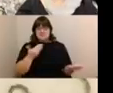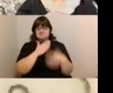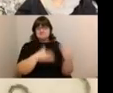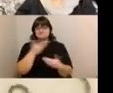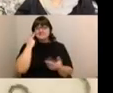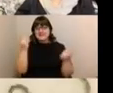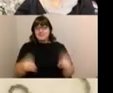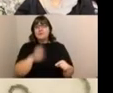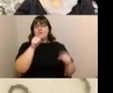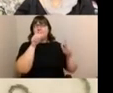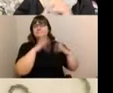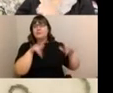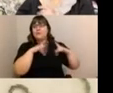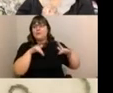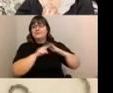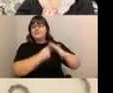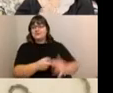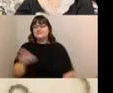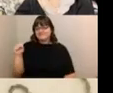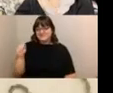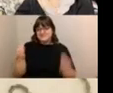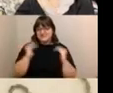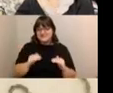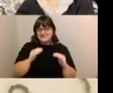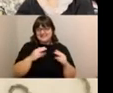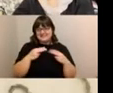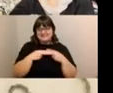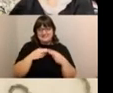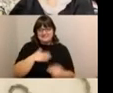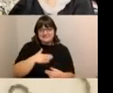You can go to the next. Oh yeah, you can go to the next slide.